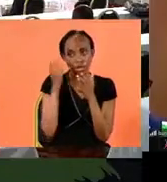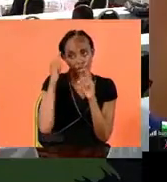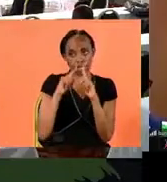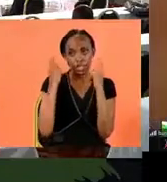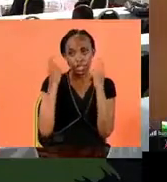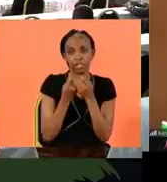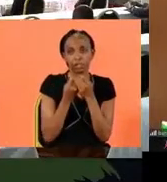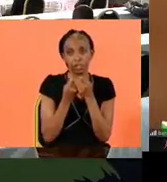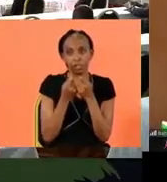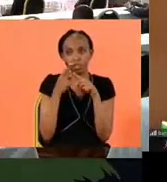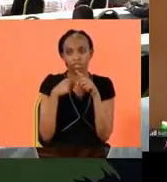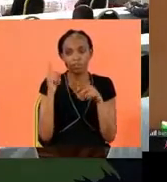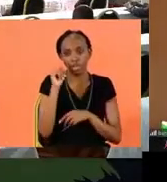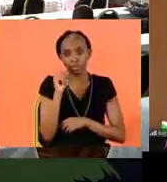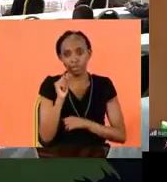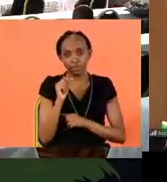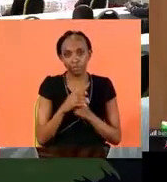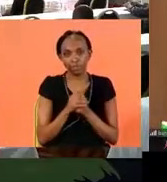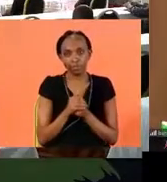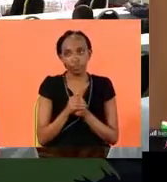team from Nairobi.